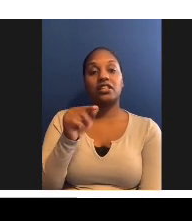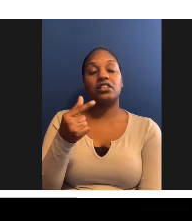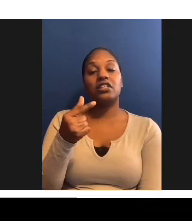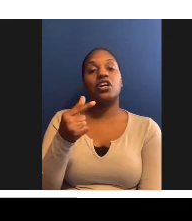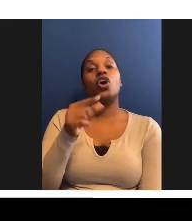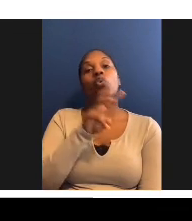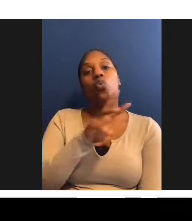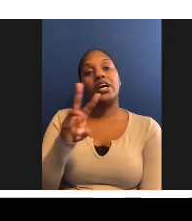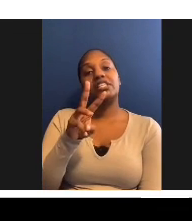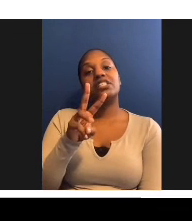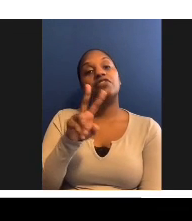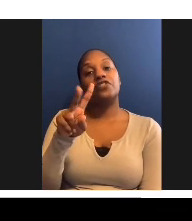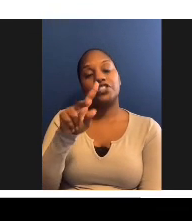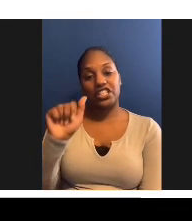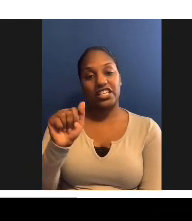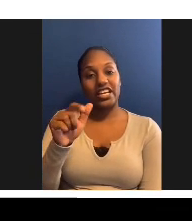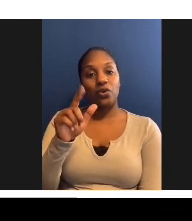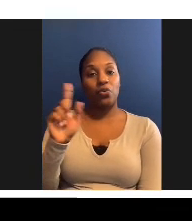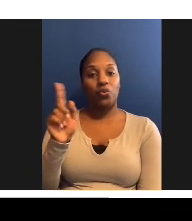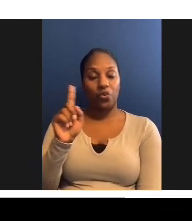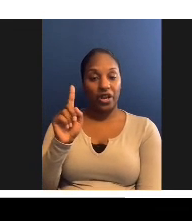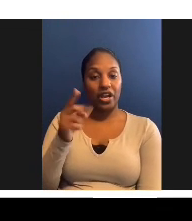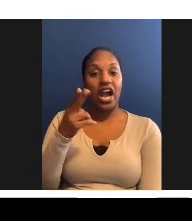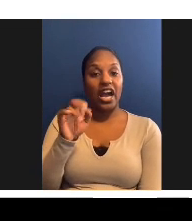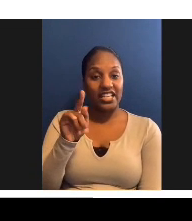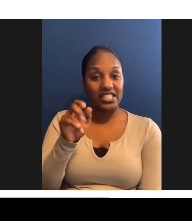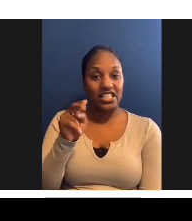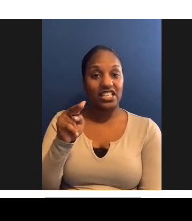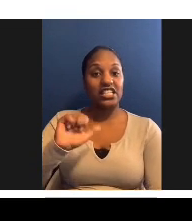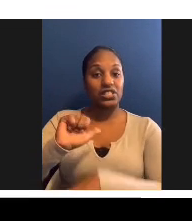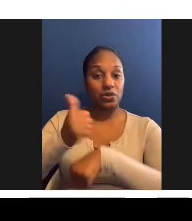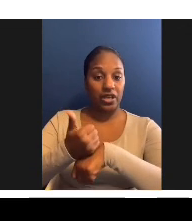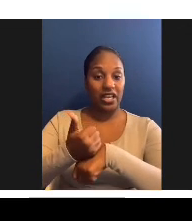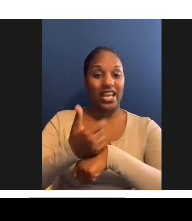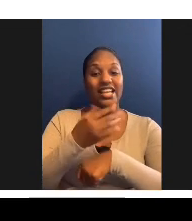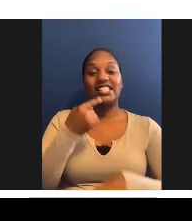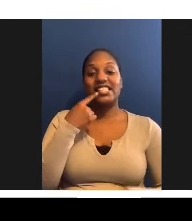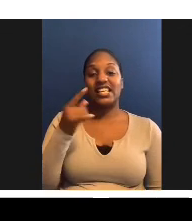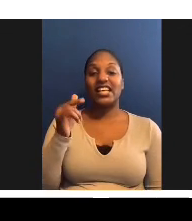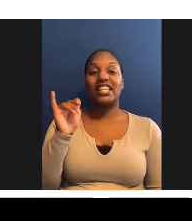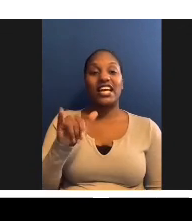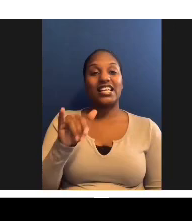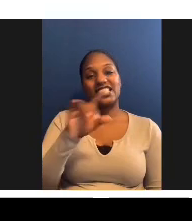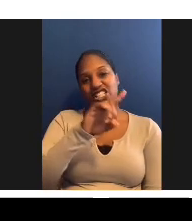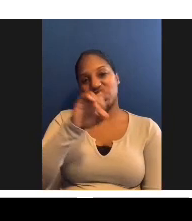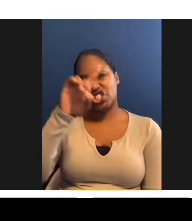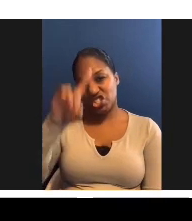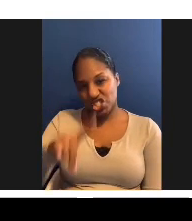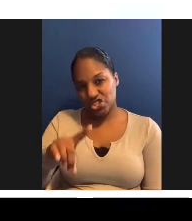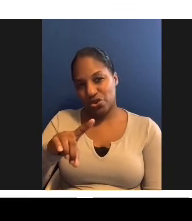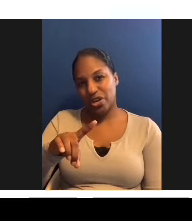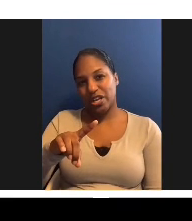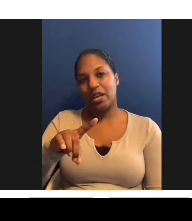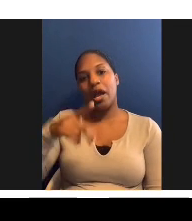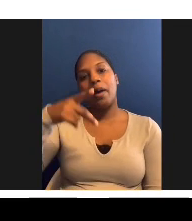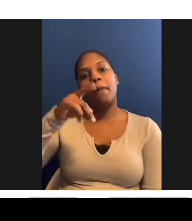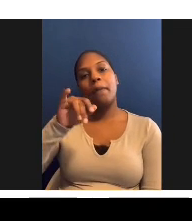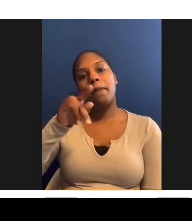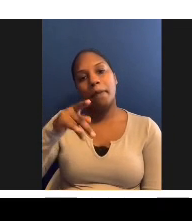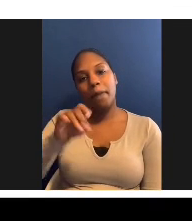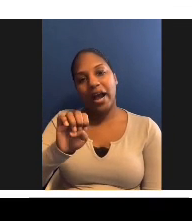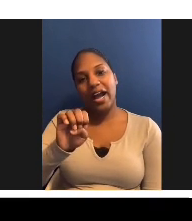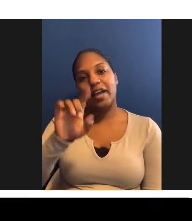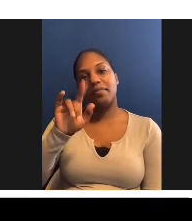is located. And they say that it's a Detroit pipeline. Folks come